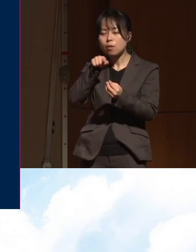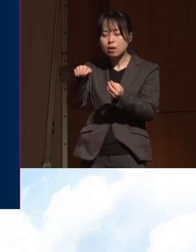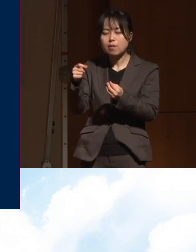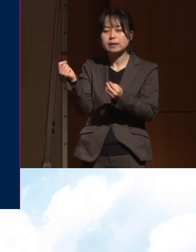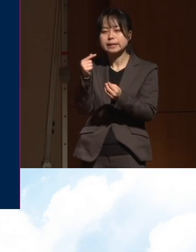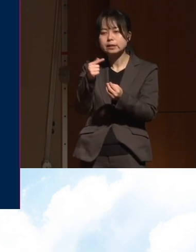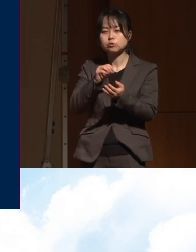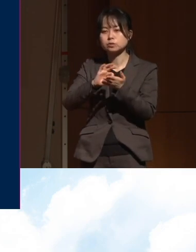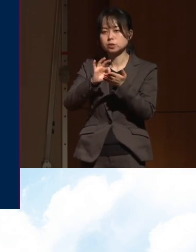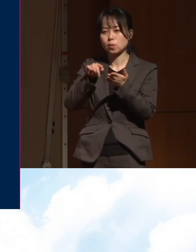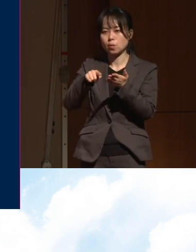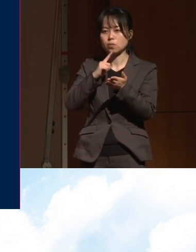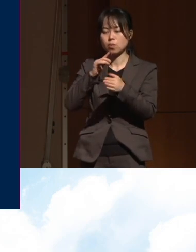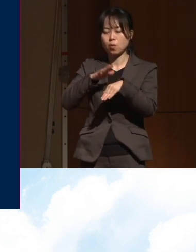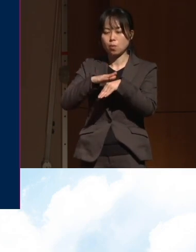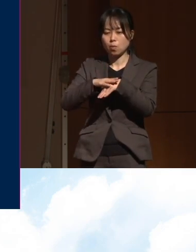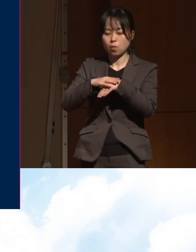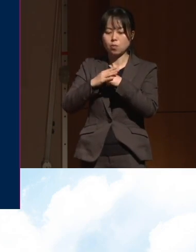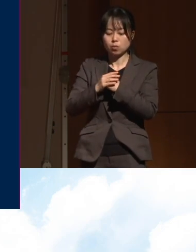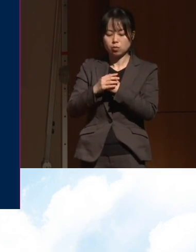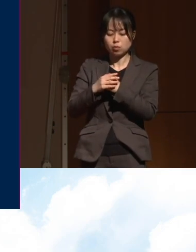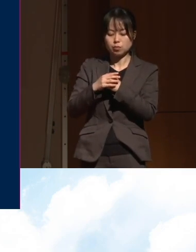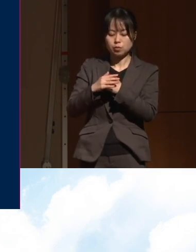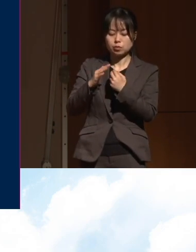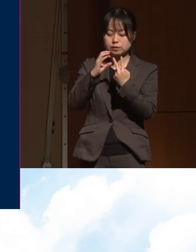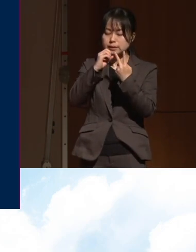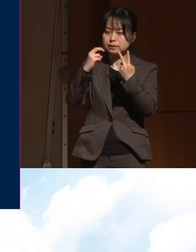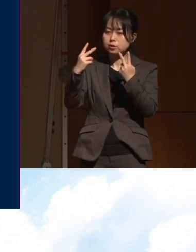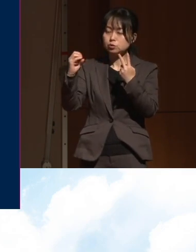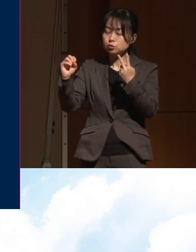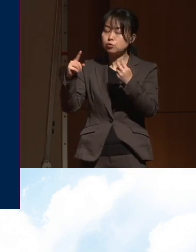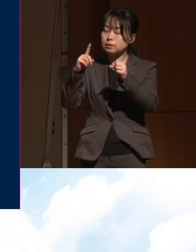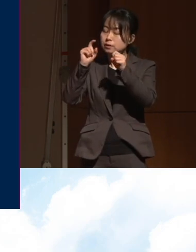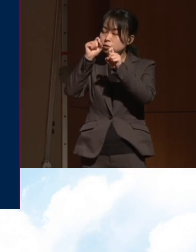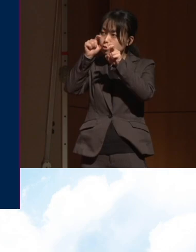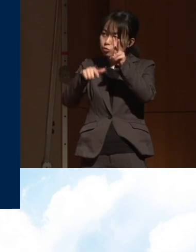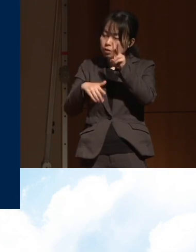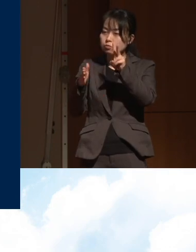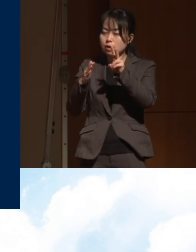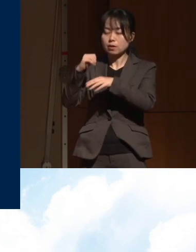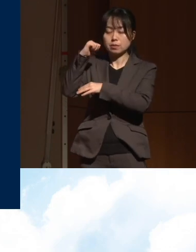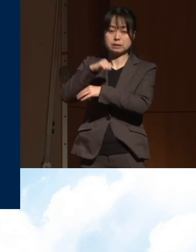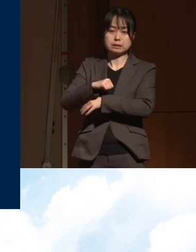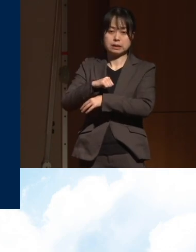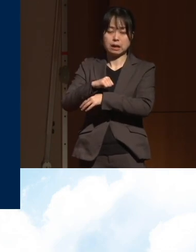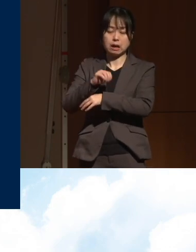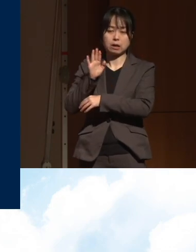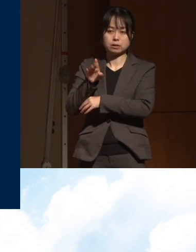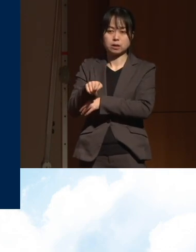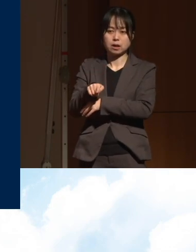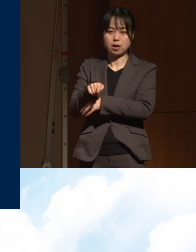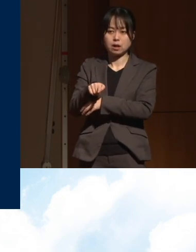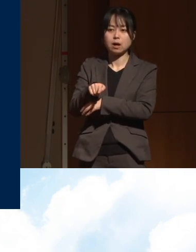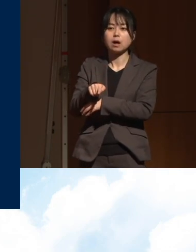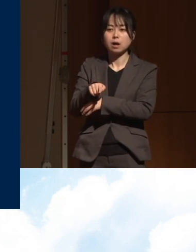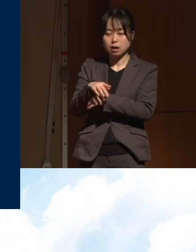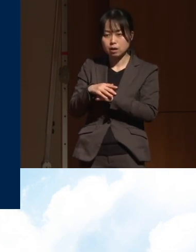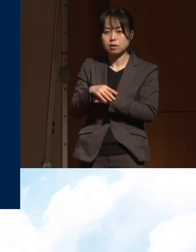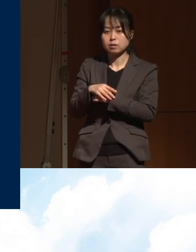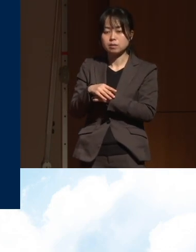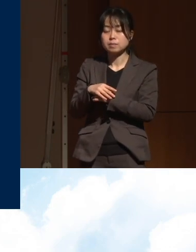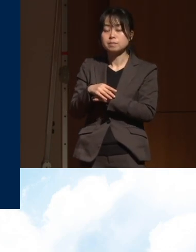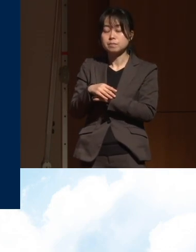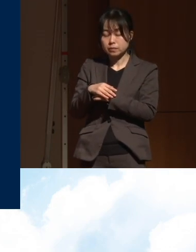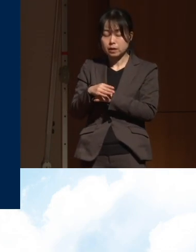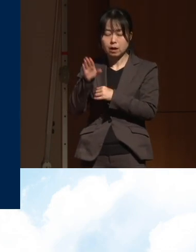2020, there had been 68 million documented cases of COVID. That